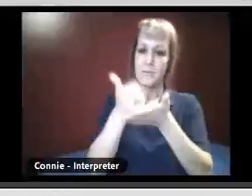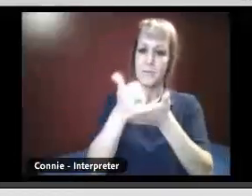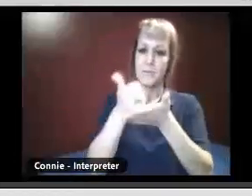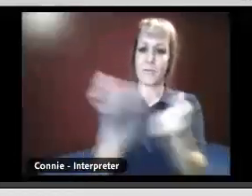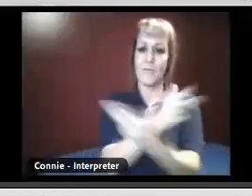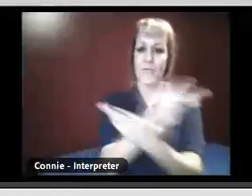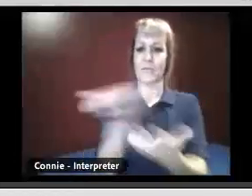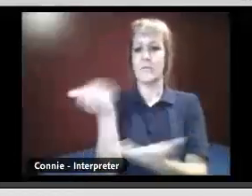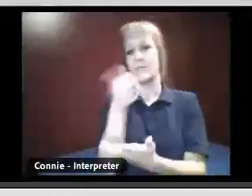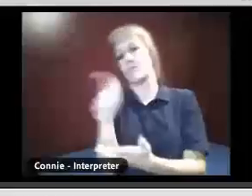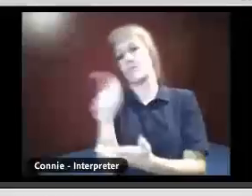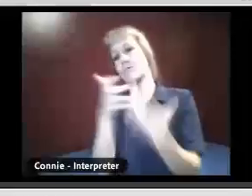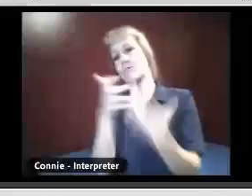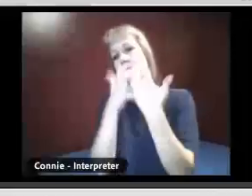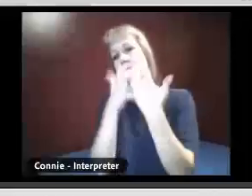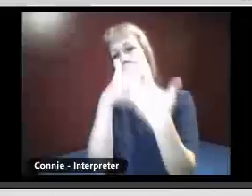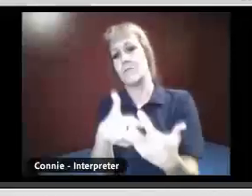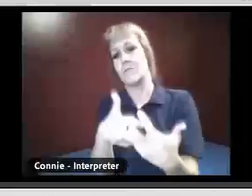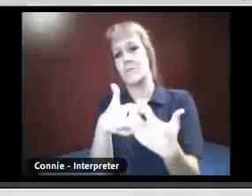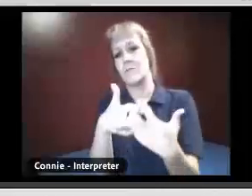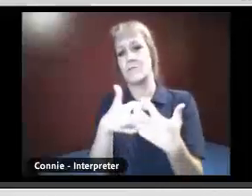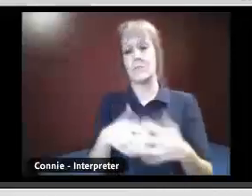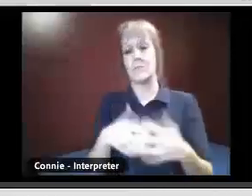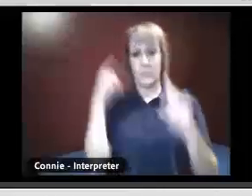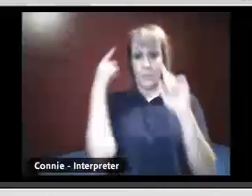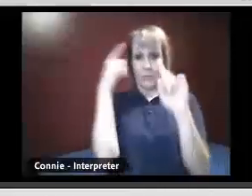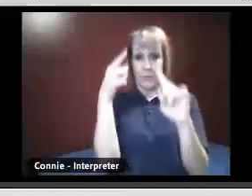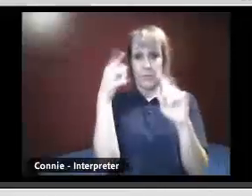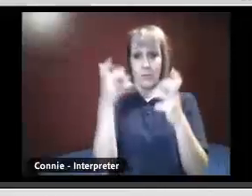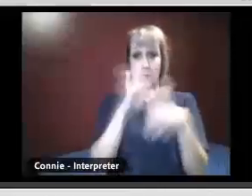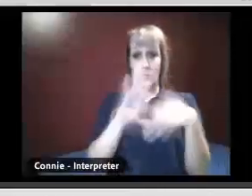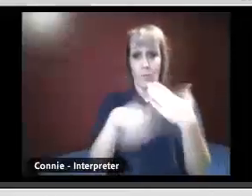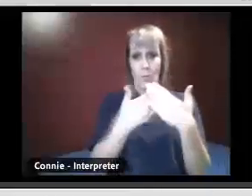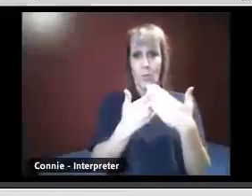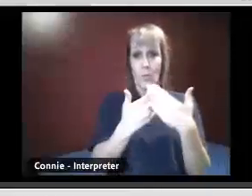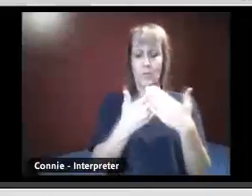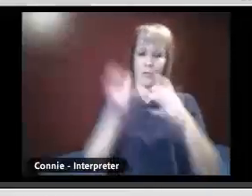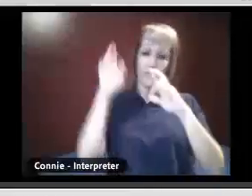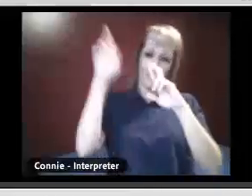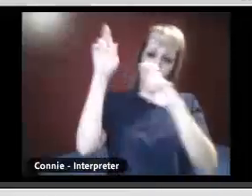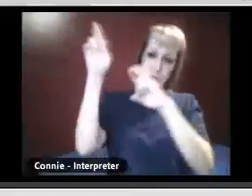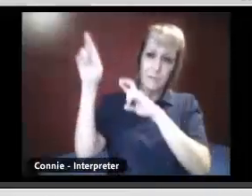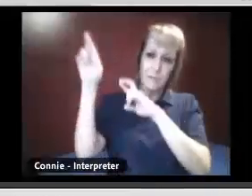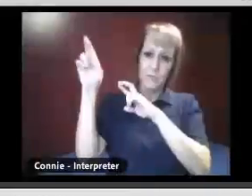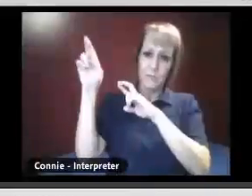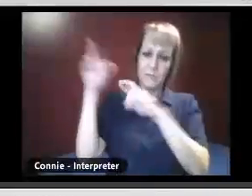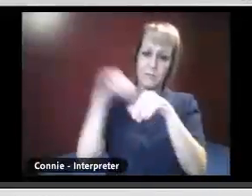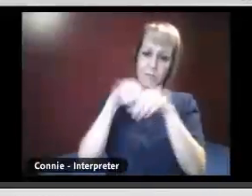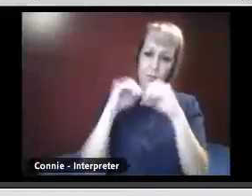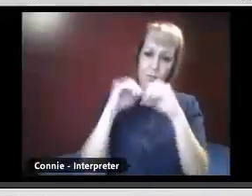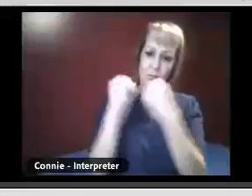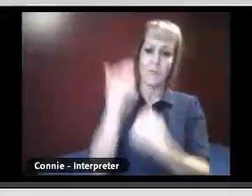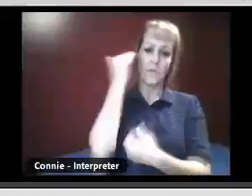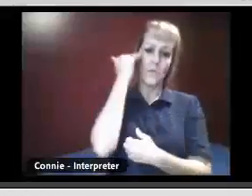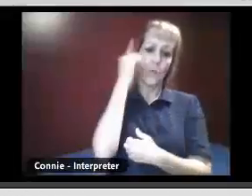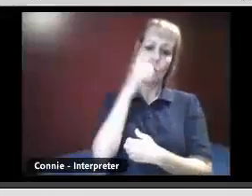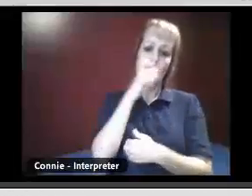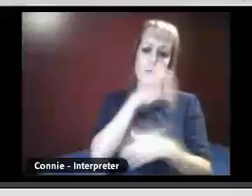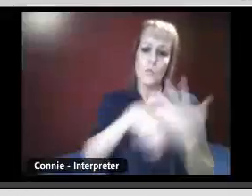easily. So our goal is to treat everyone with respect. Everyone in an organization. Get to know everybody in an